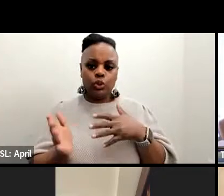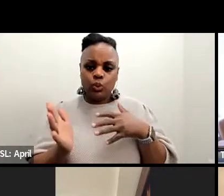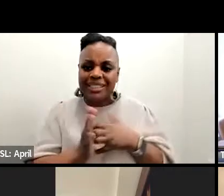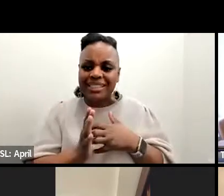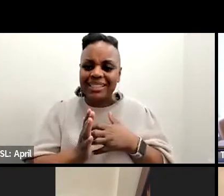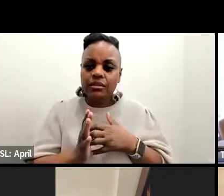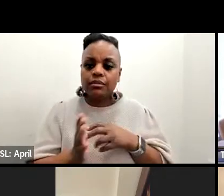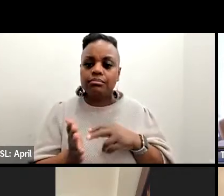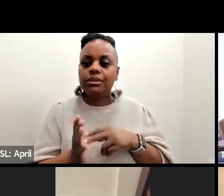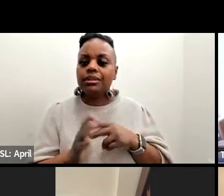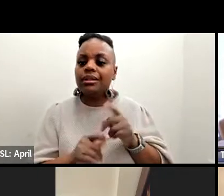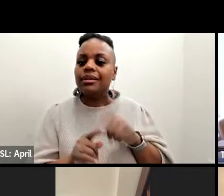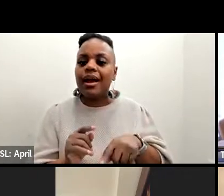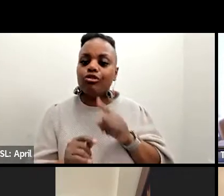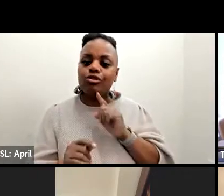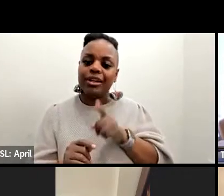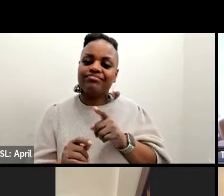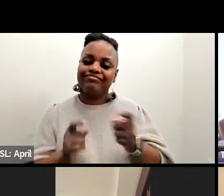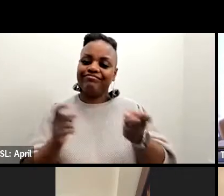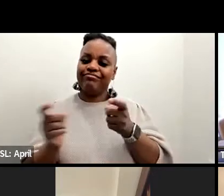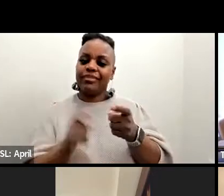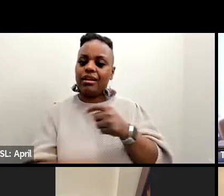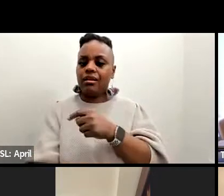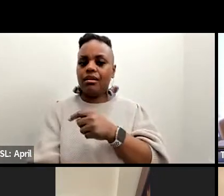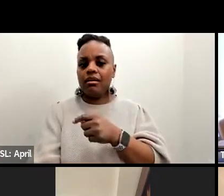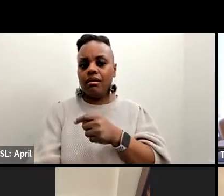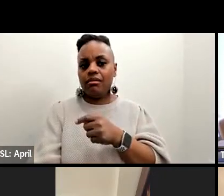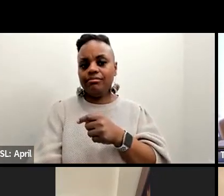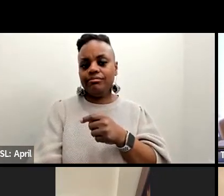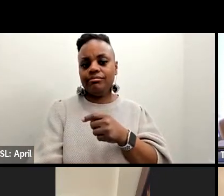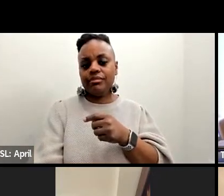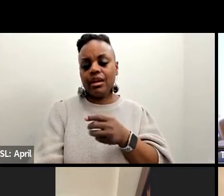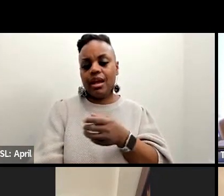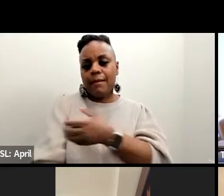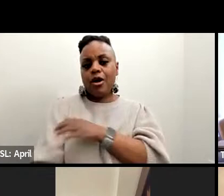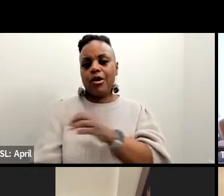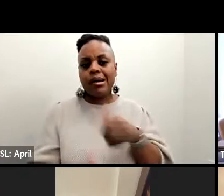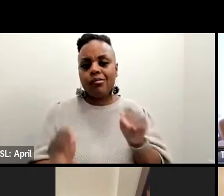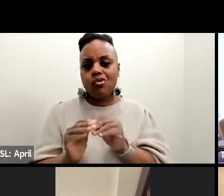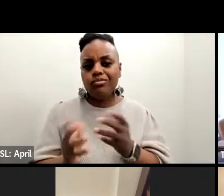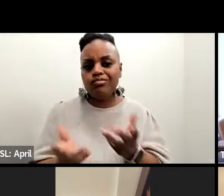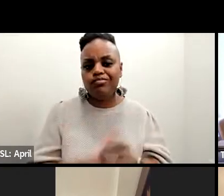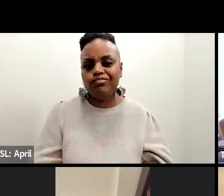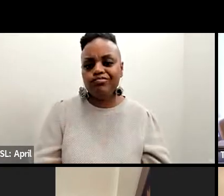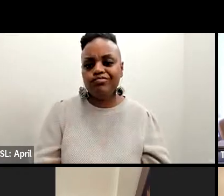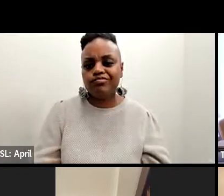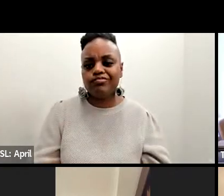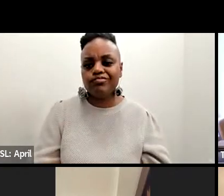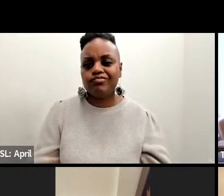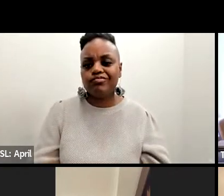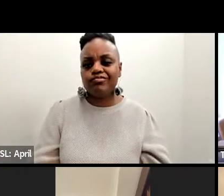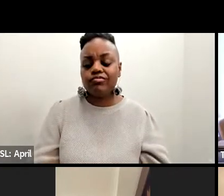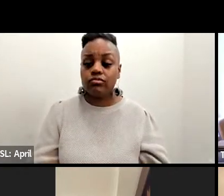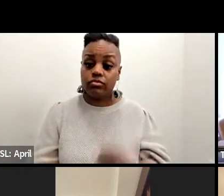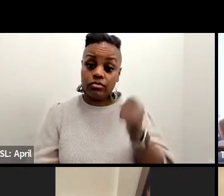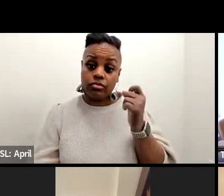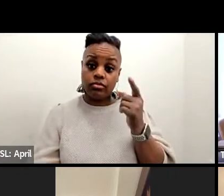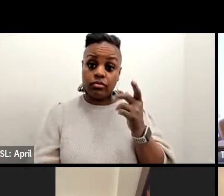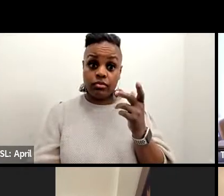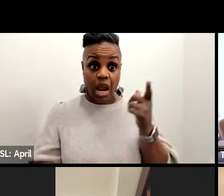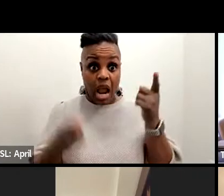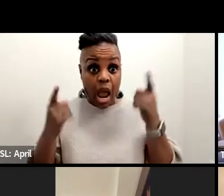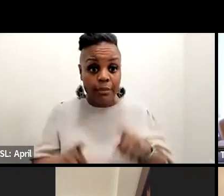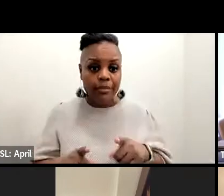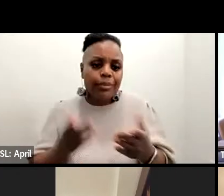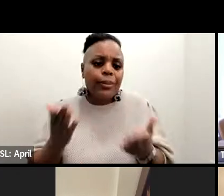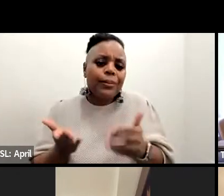Yeah, I mean, I guess it's certainly possible, but it's not probable for a couple of reasons. you know, I, as Amr